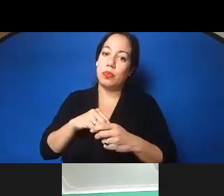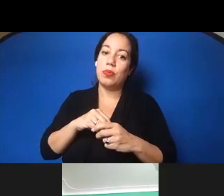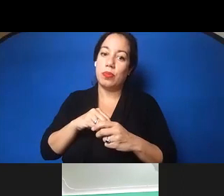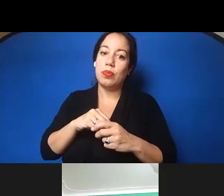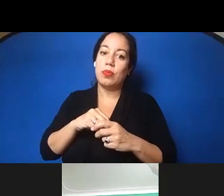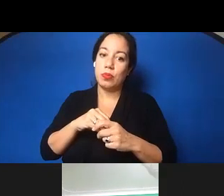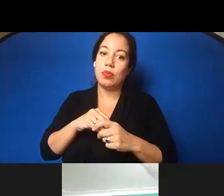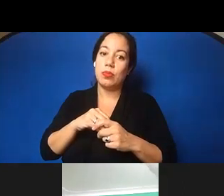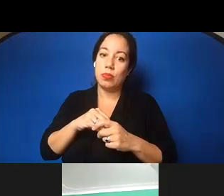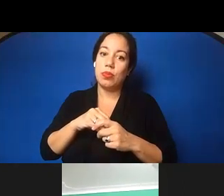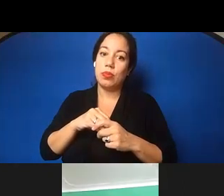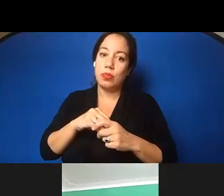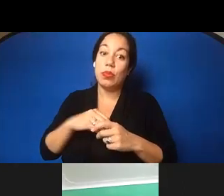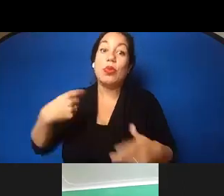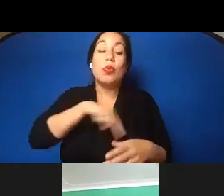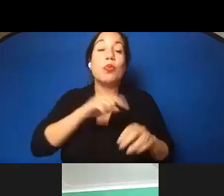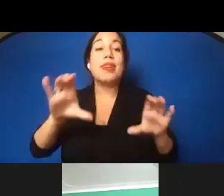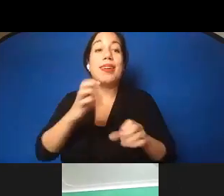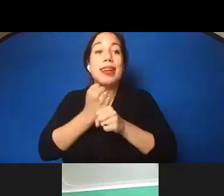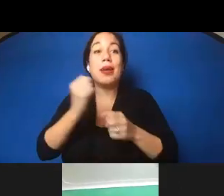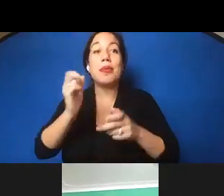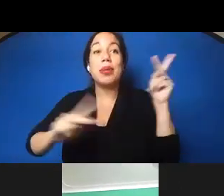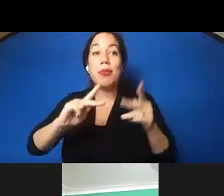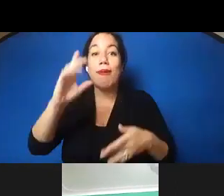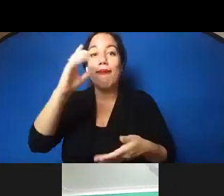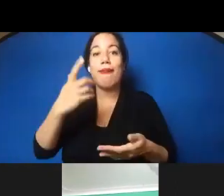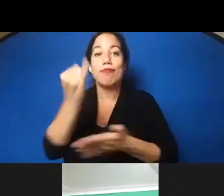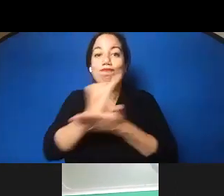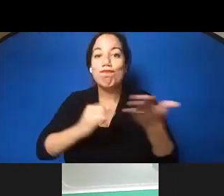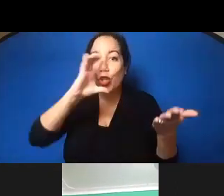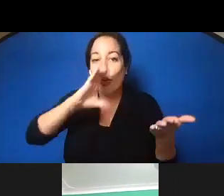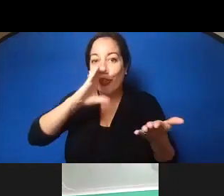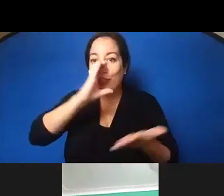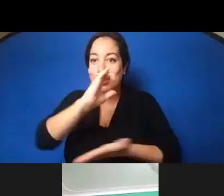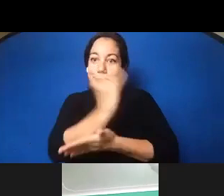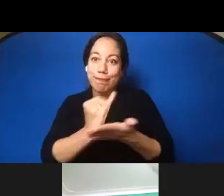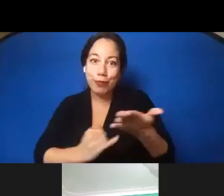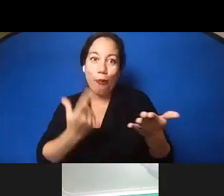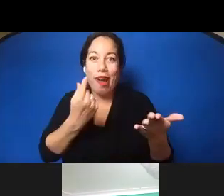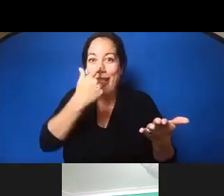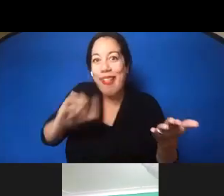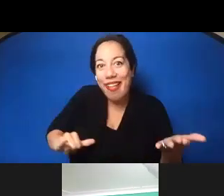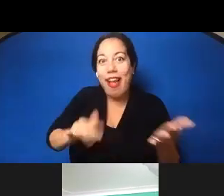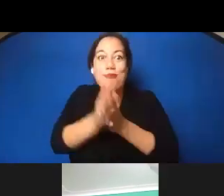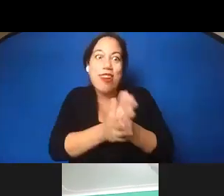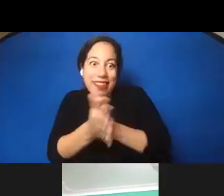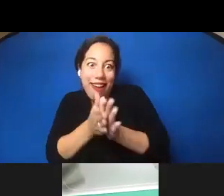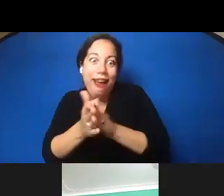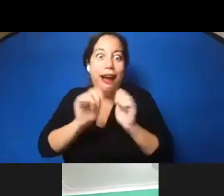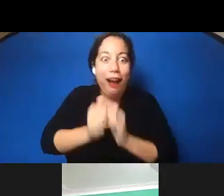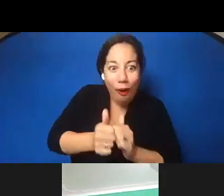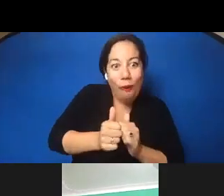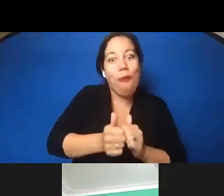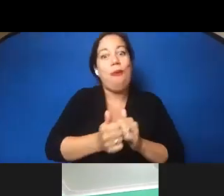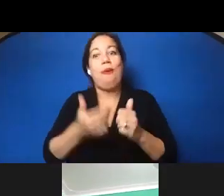we get the cartoonists and they try to do some drawing in terms of how to wash your hands, how the washing of hands look like, and all